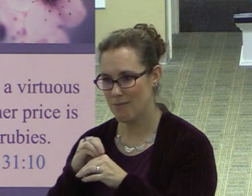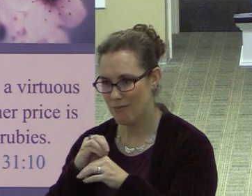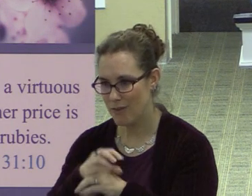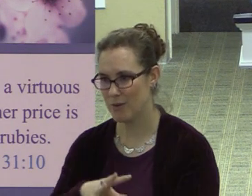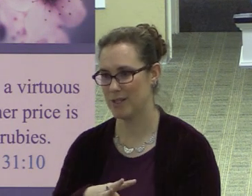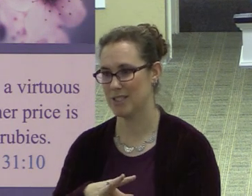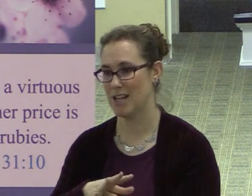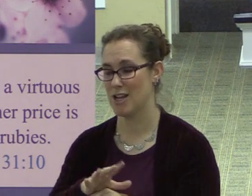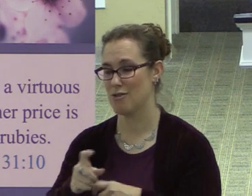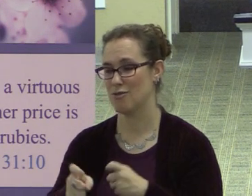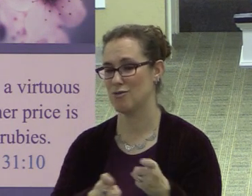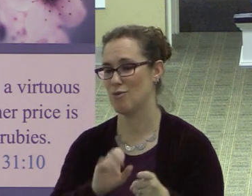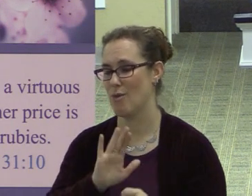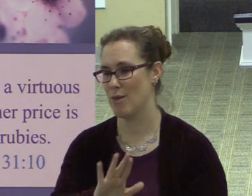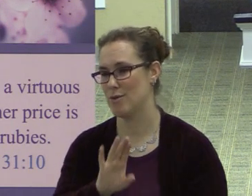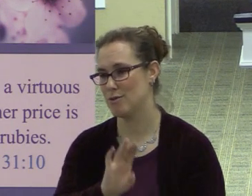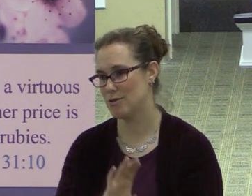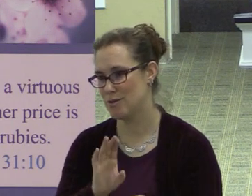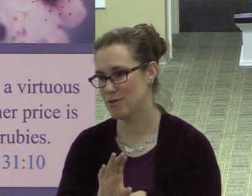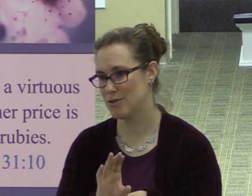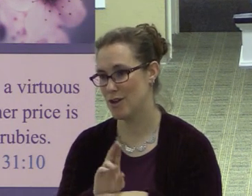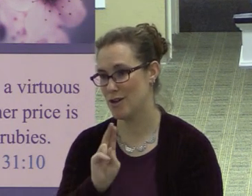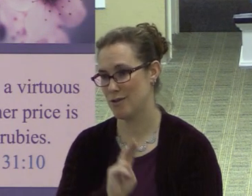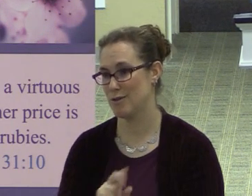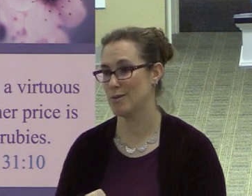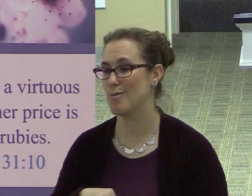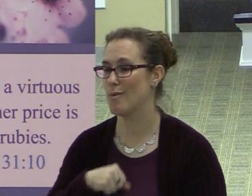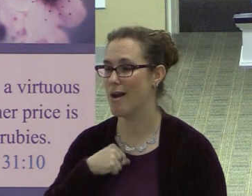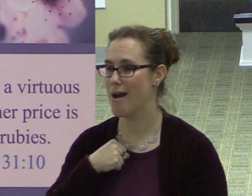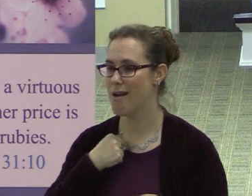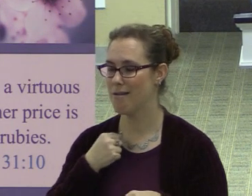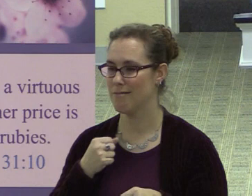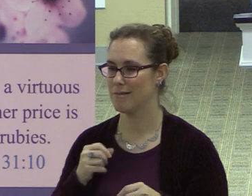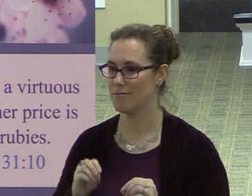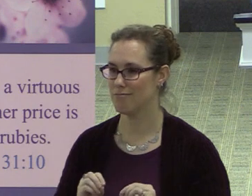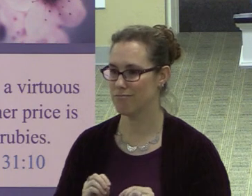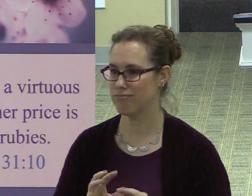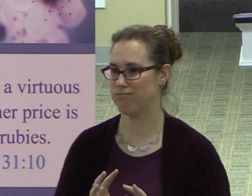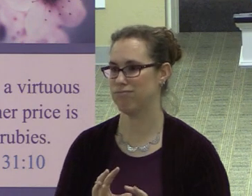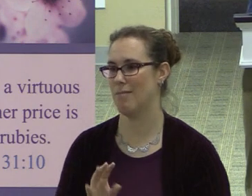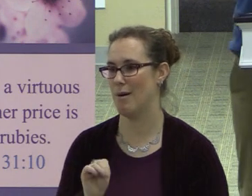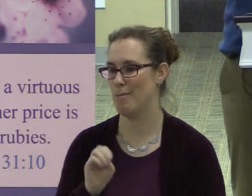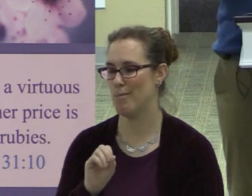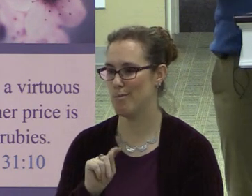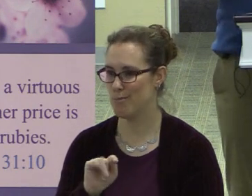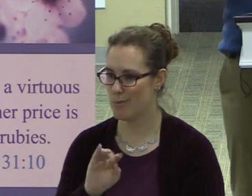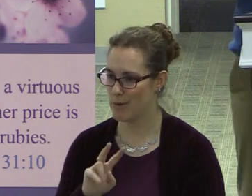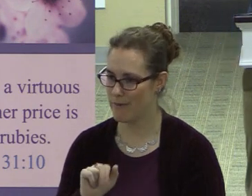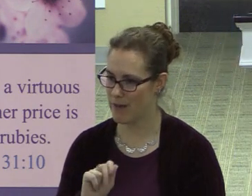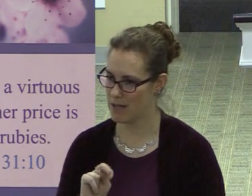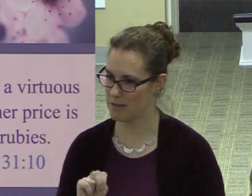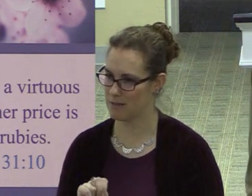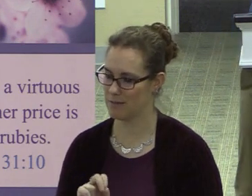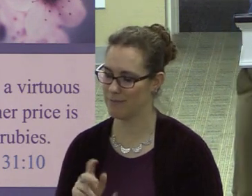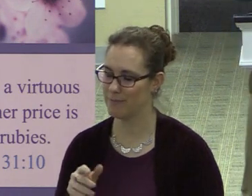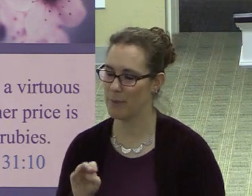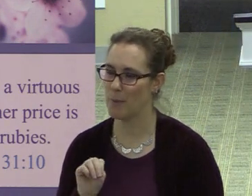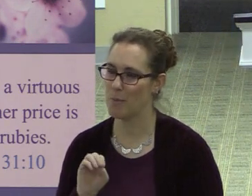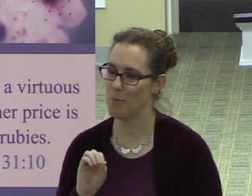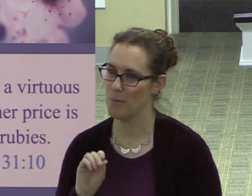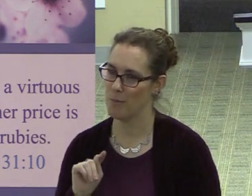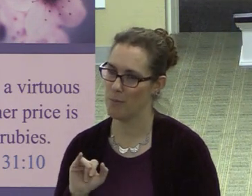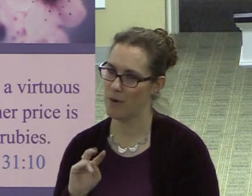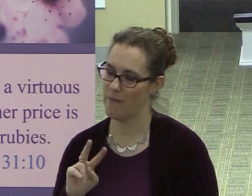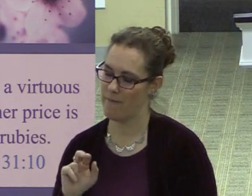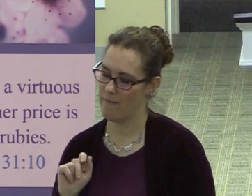control their church based upon pride and use pride as a motivator. or the churches that have a different view